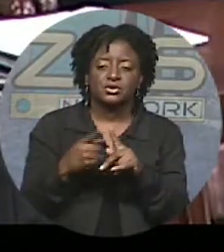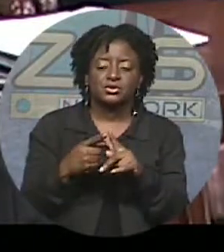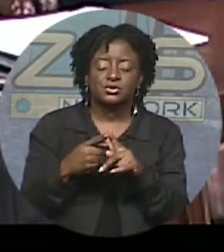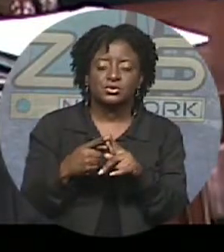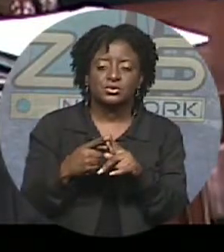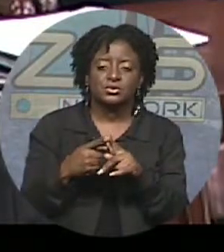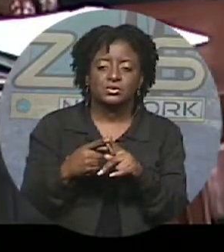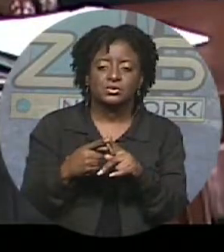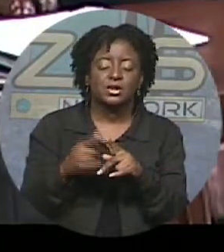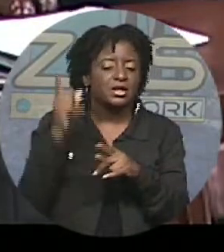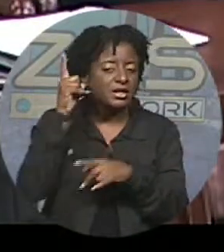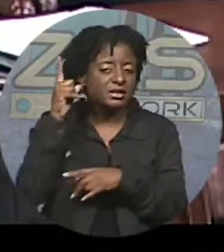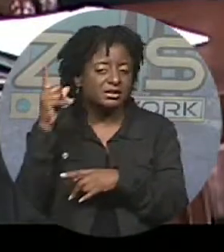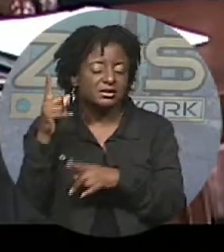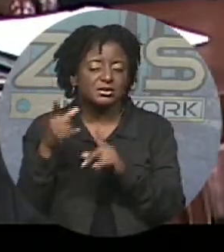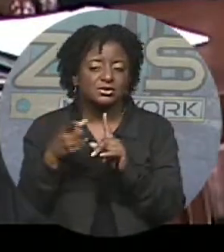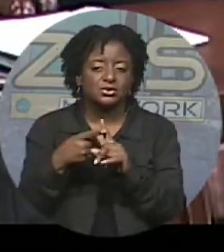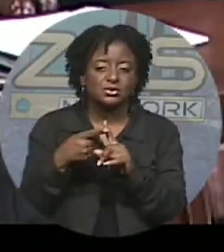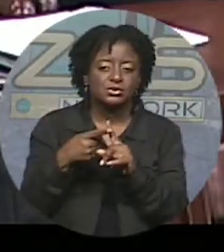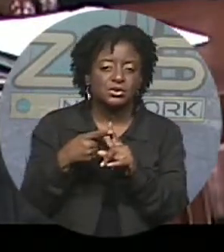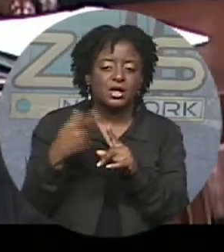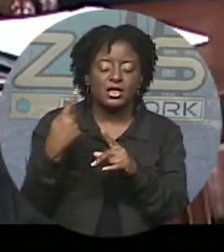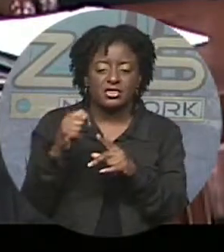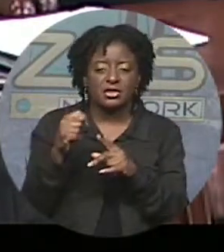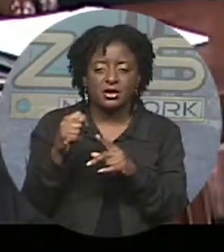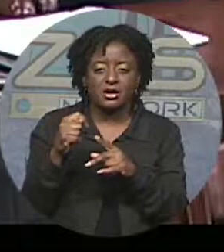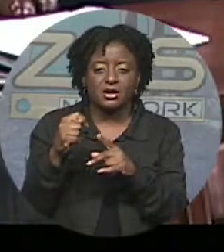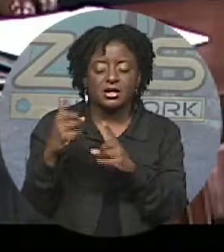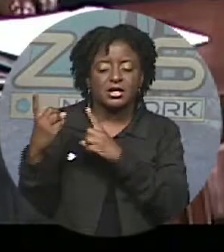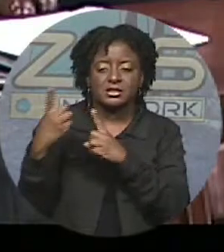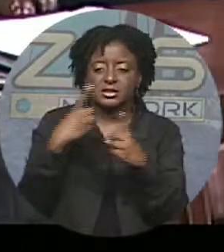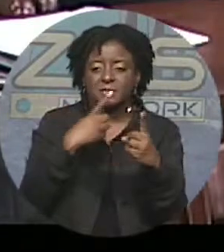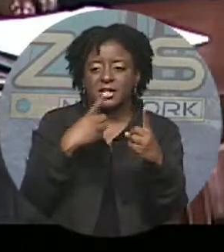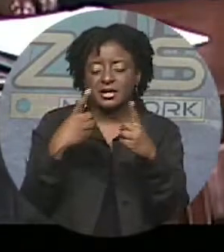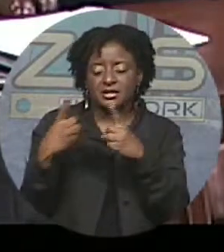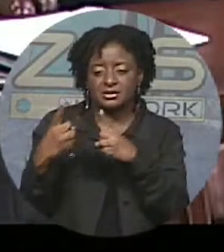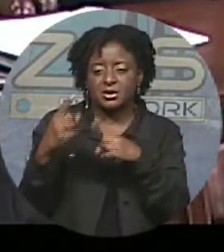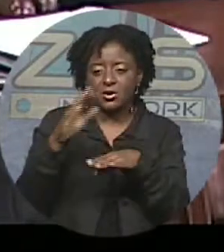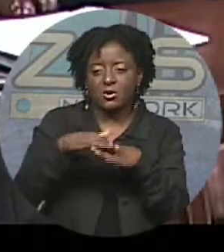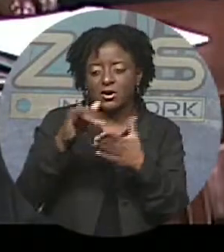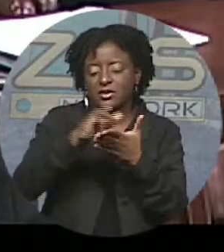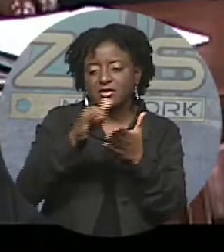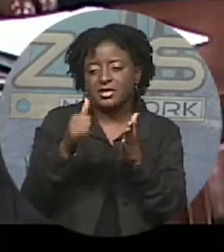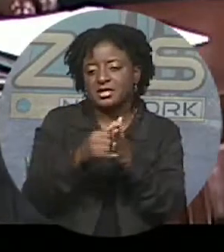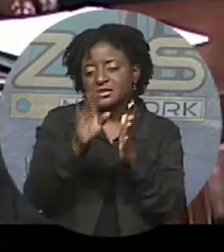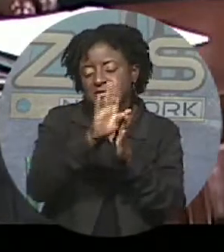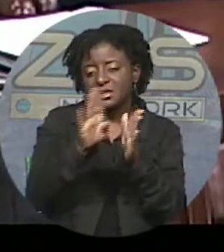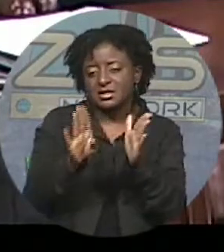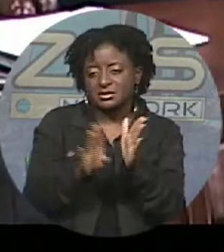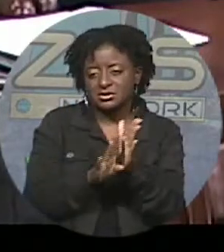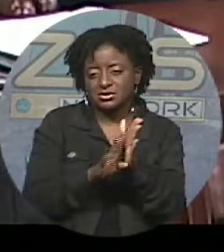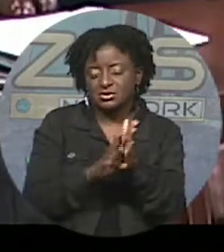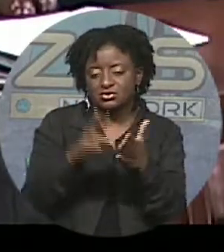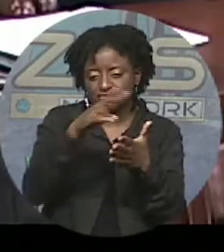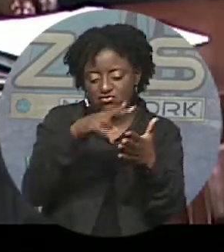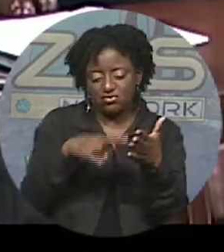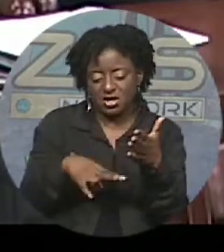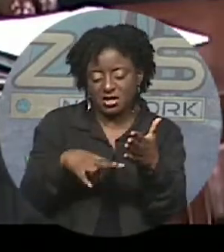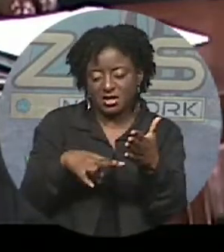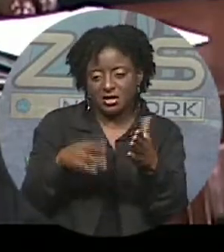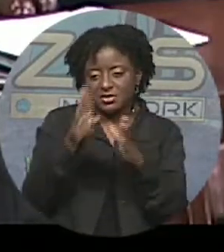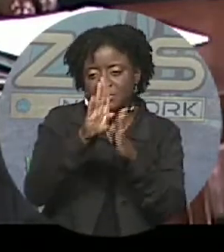in listening to the parliamentary debate on these bills, reading the bills, attending